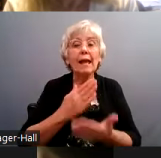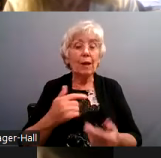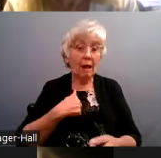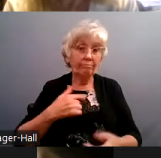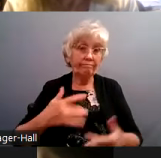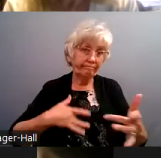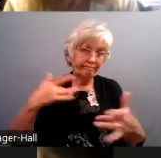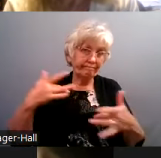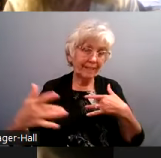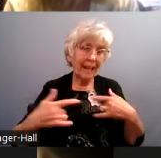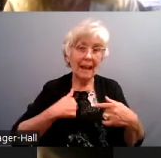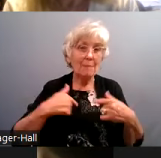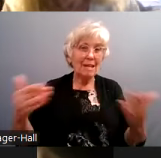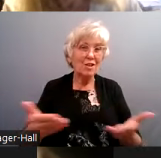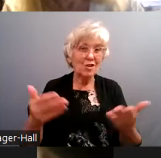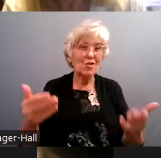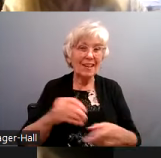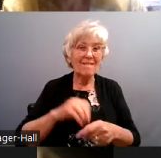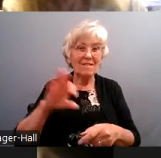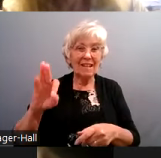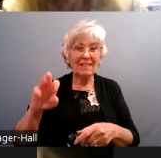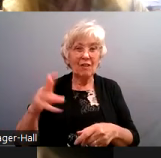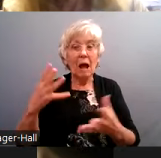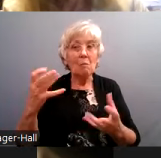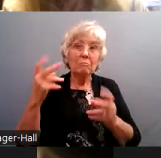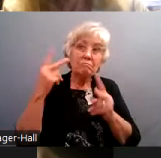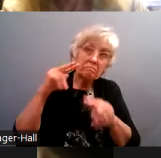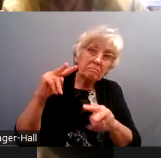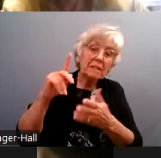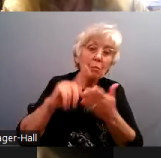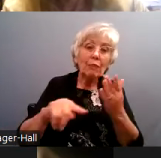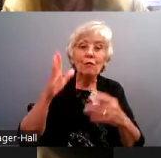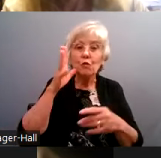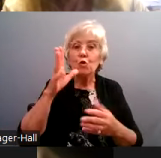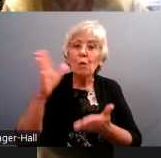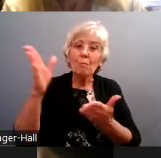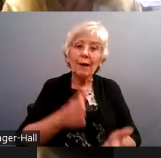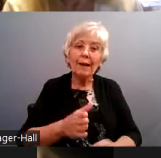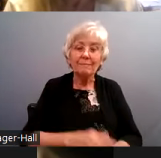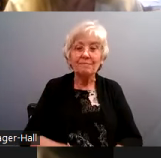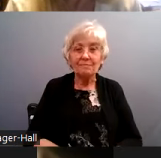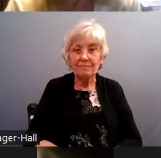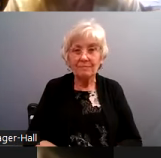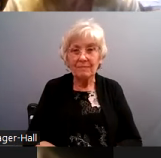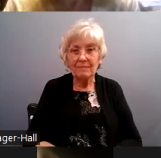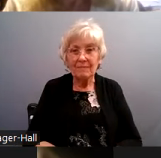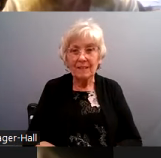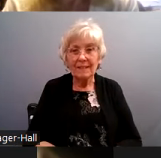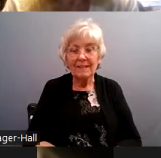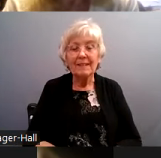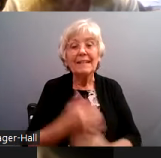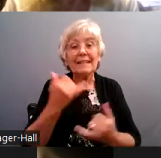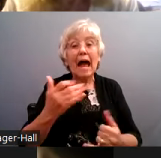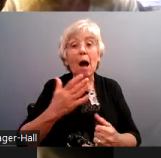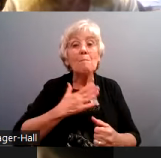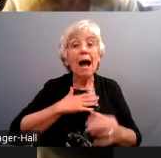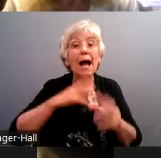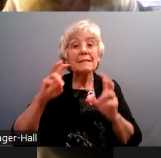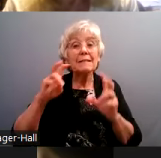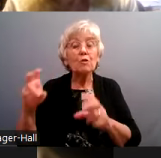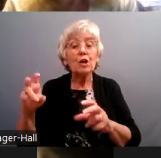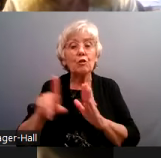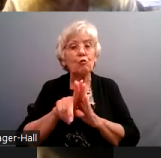here at FieldHaven and see what the future will bring for us. So on tonight's subject is ringworm, and how